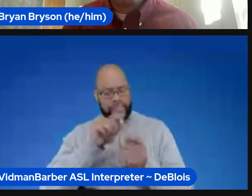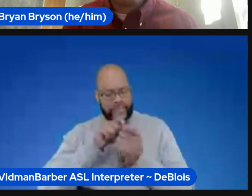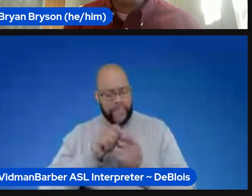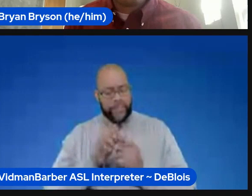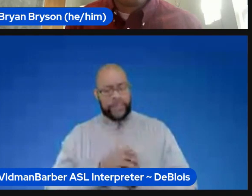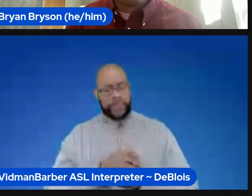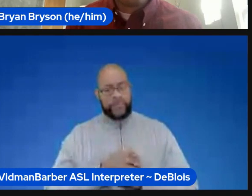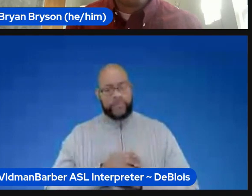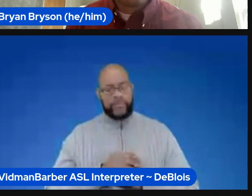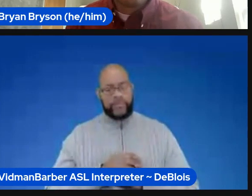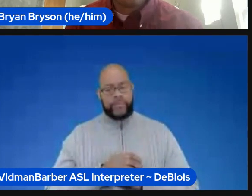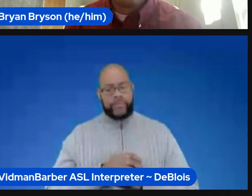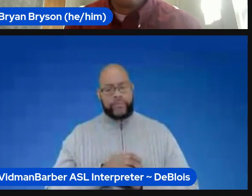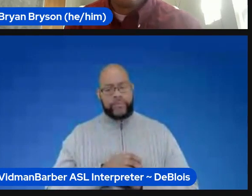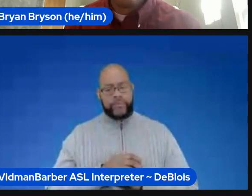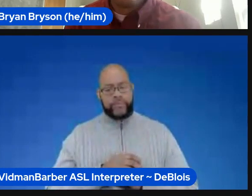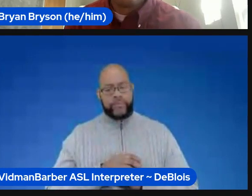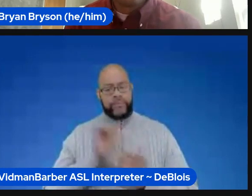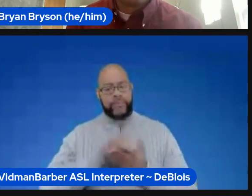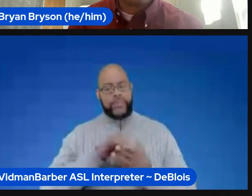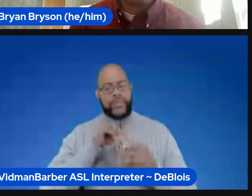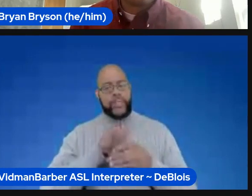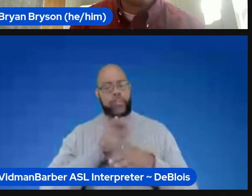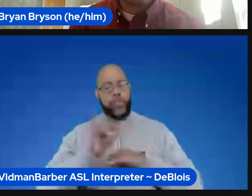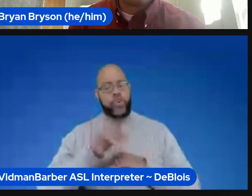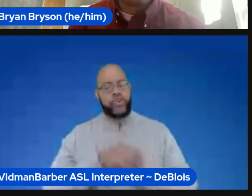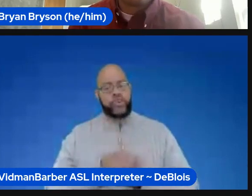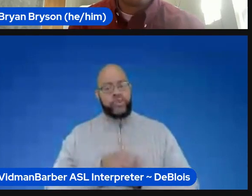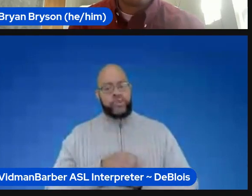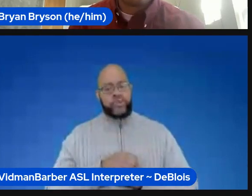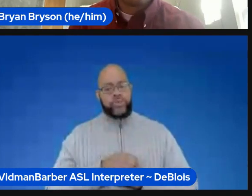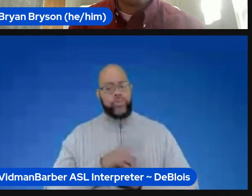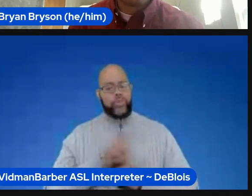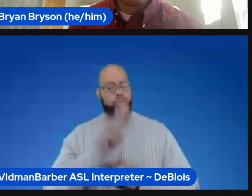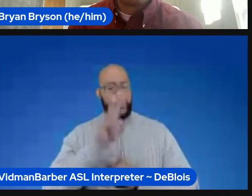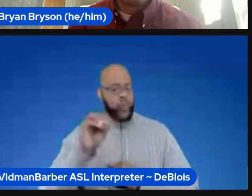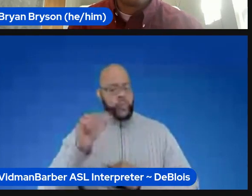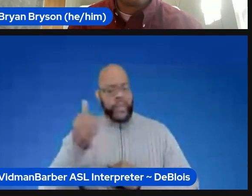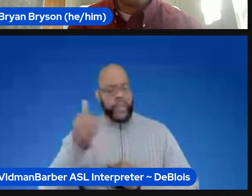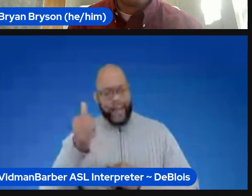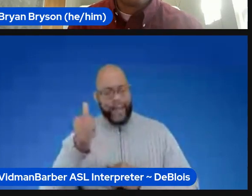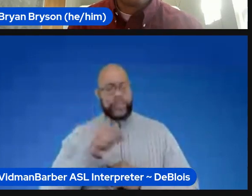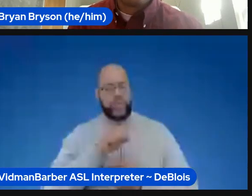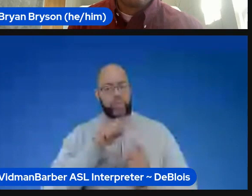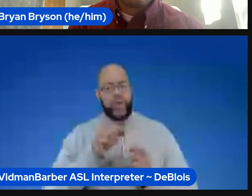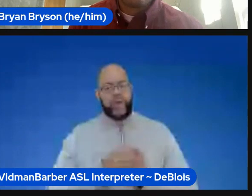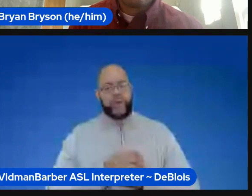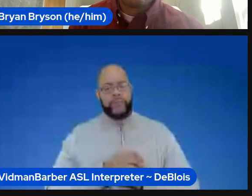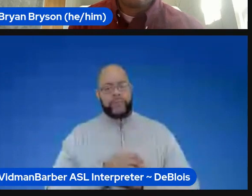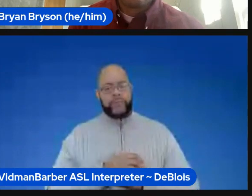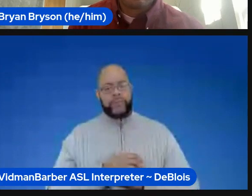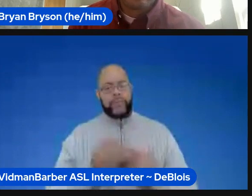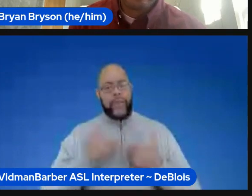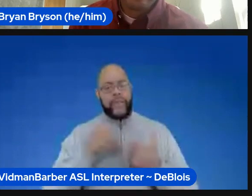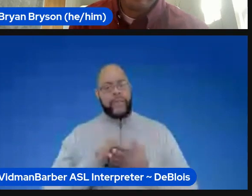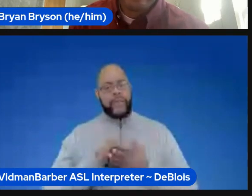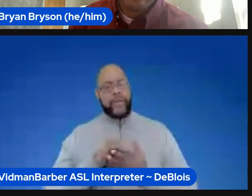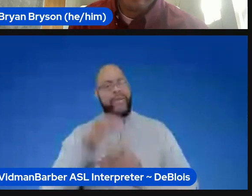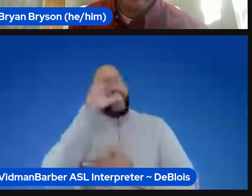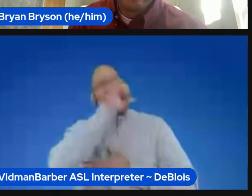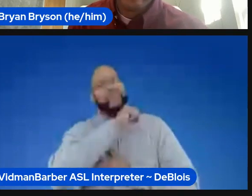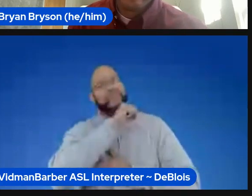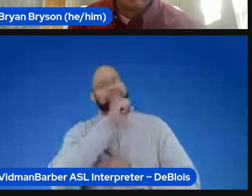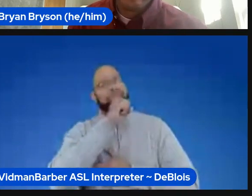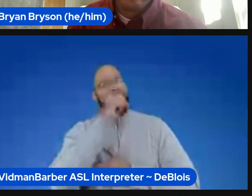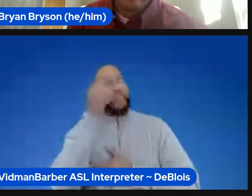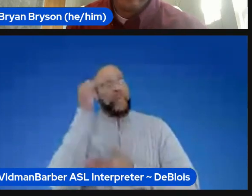So this was in the early 2010s when there was this hypothesis that drugs